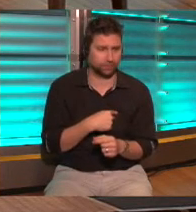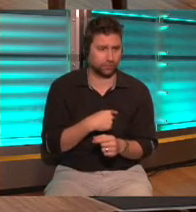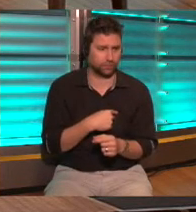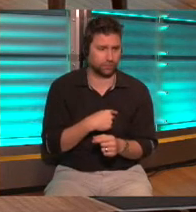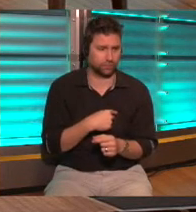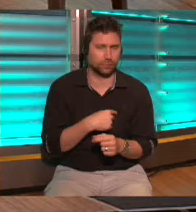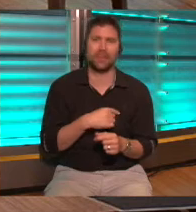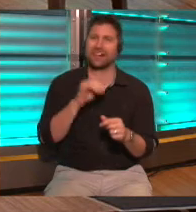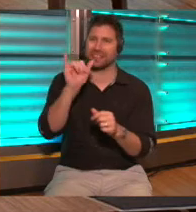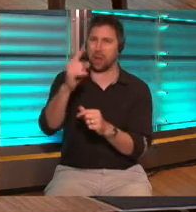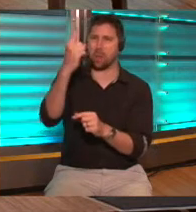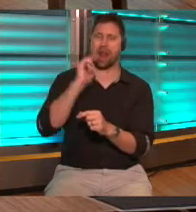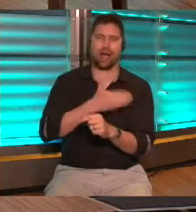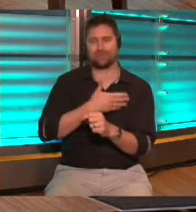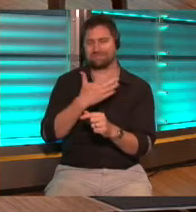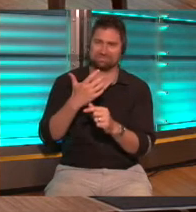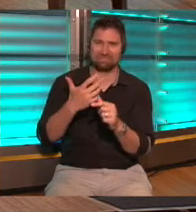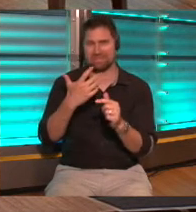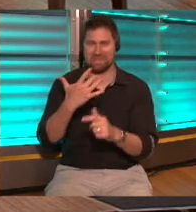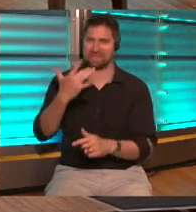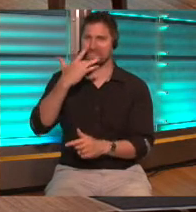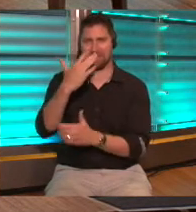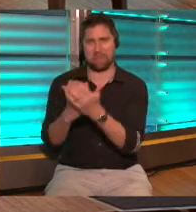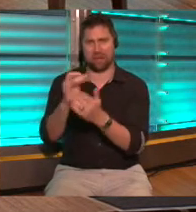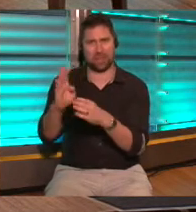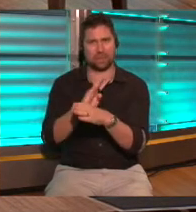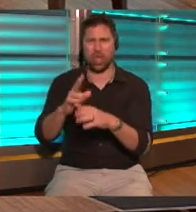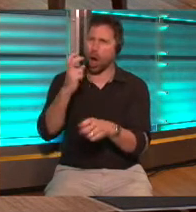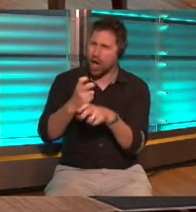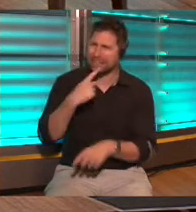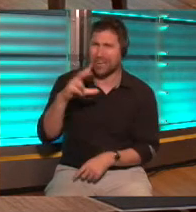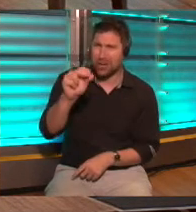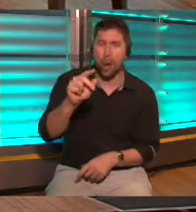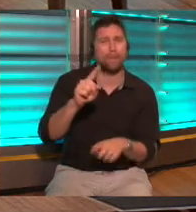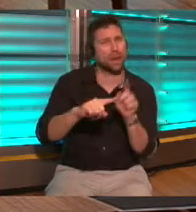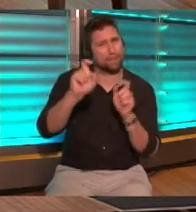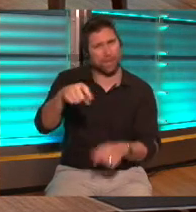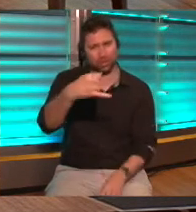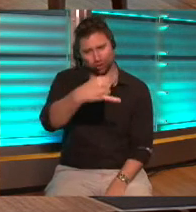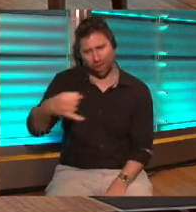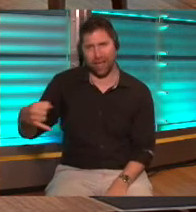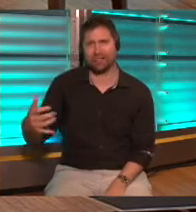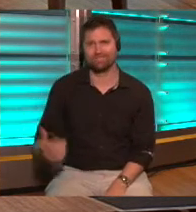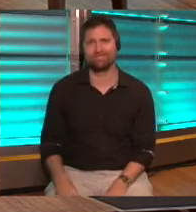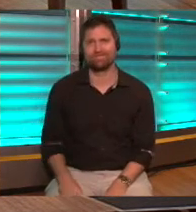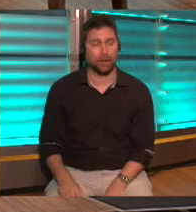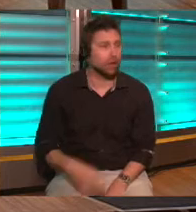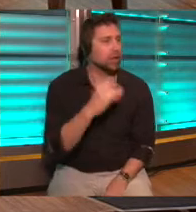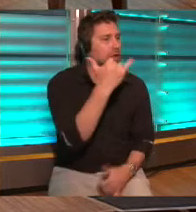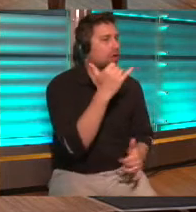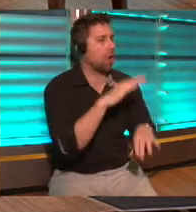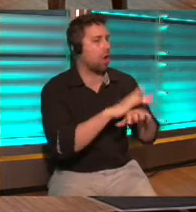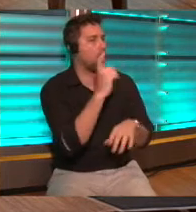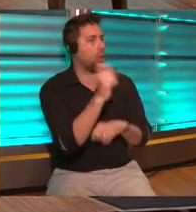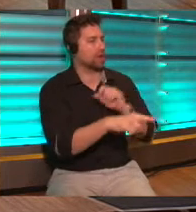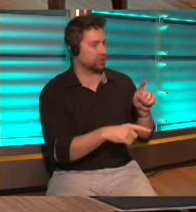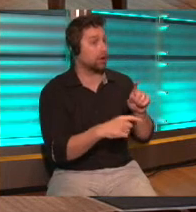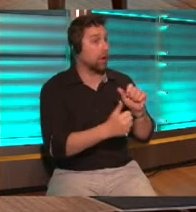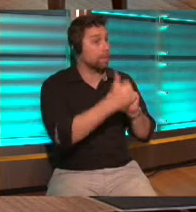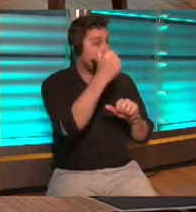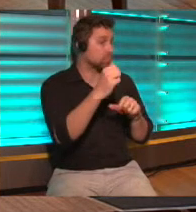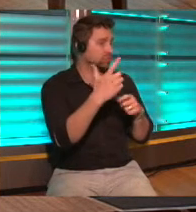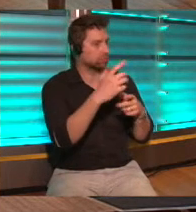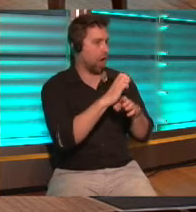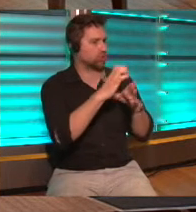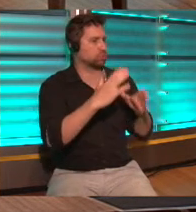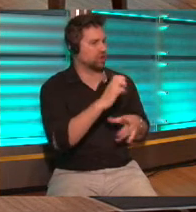that's one of our most favorite parts of the business. So it is hard to say no, but you do have to draw the line. Okay, let's go to our questions. Most entrepreneurs say that they have